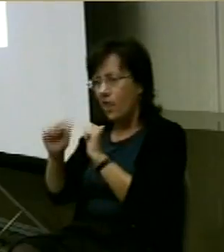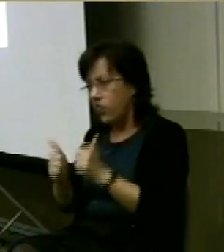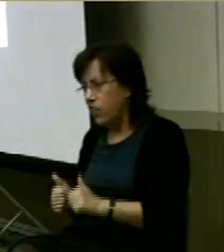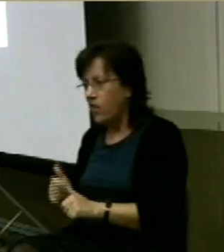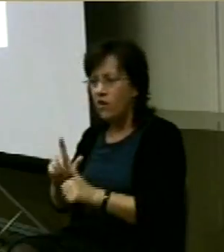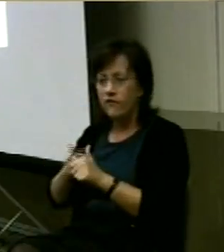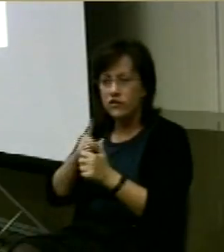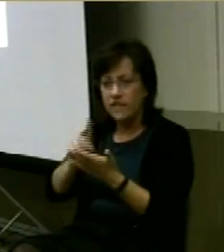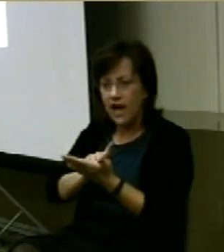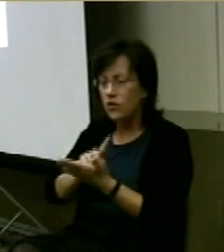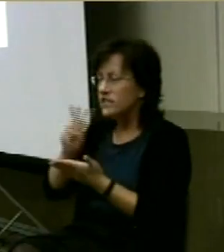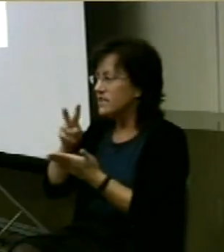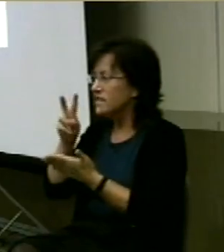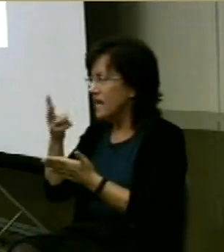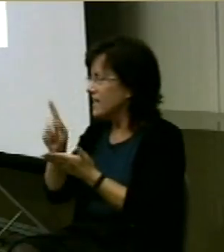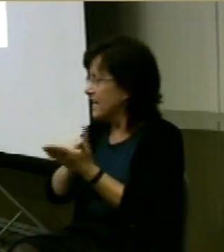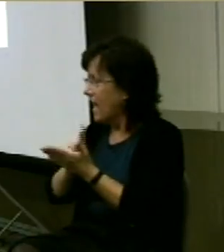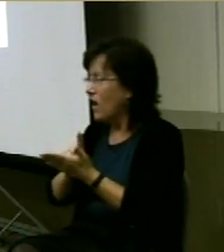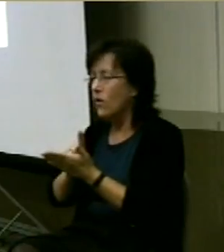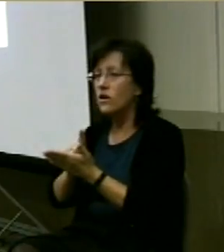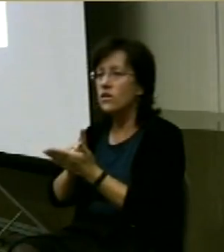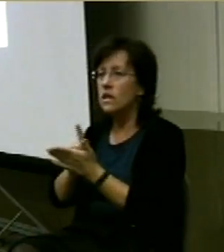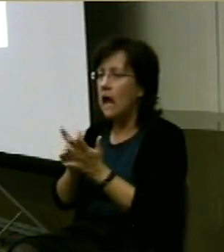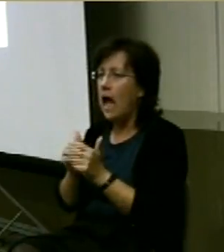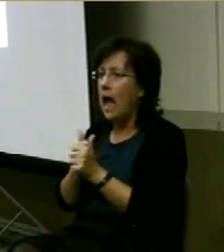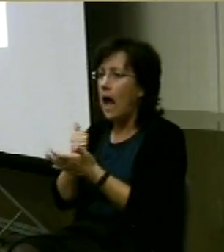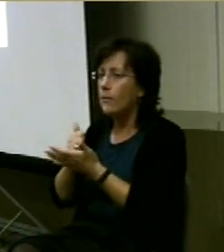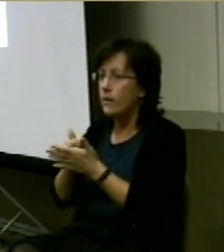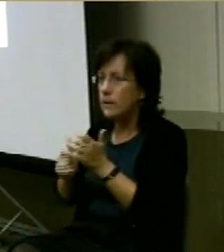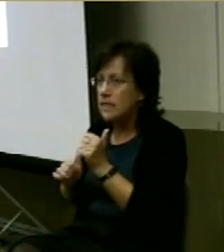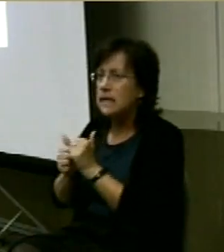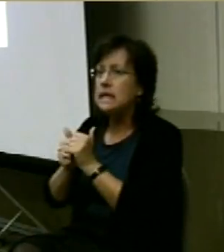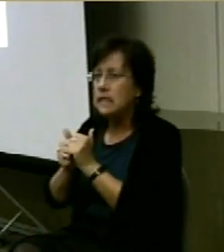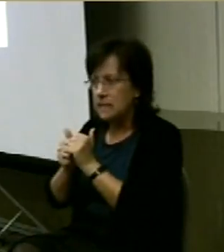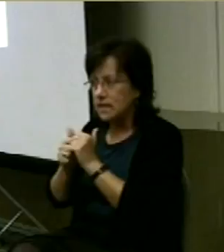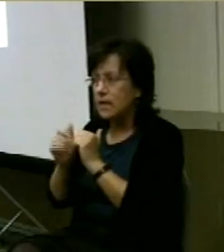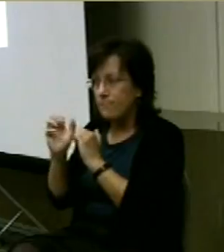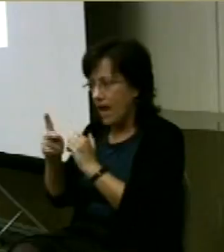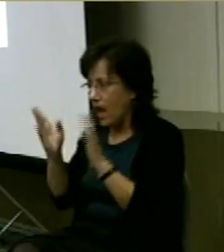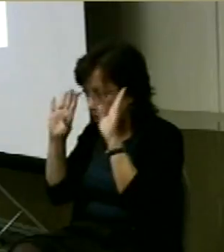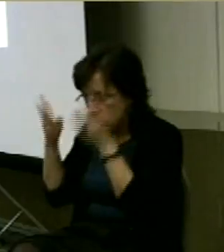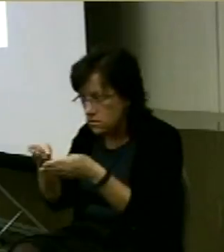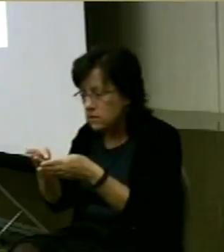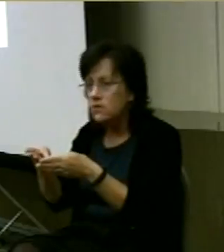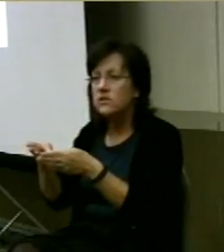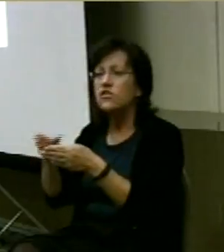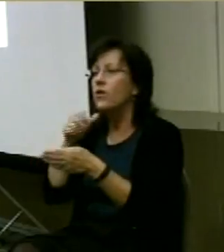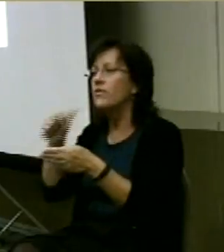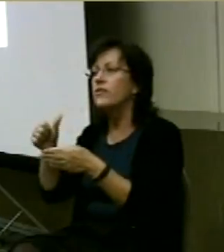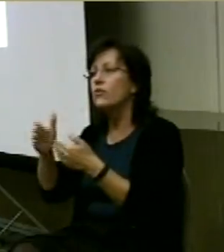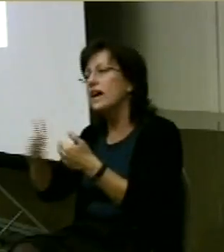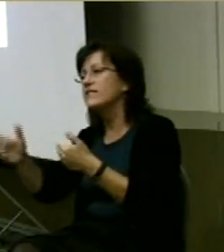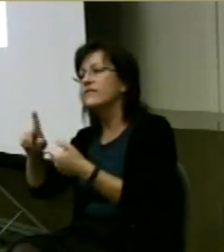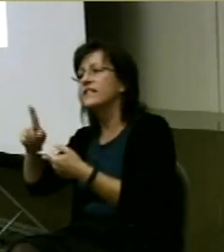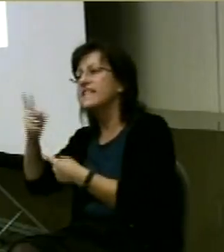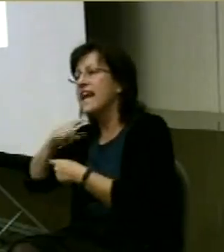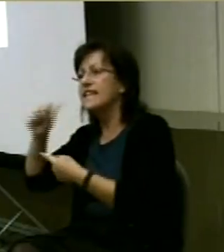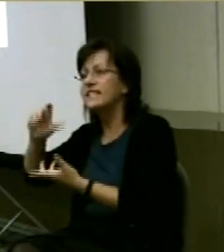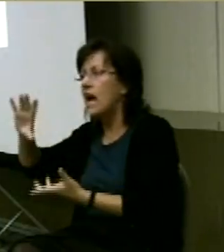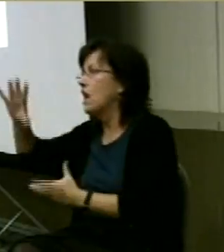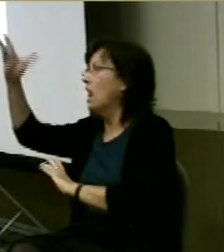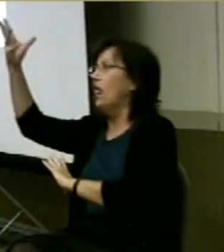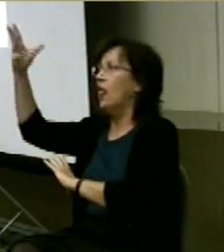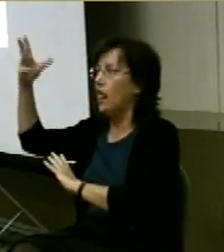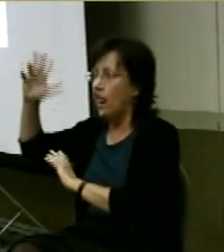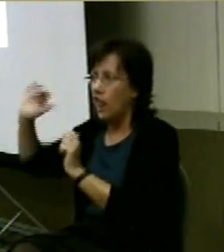then they don't have a terrible day the rest of the day. You can kind of pull them back and kind of give them a boost or a pep talk that maybe they need